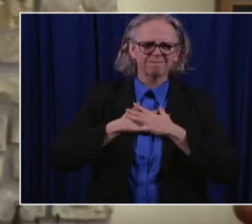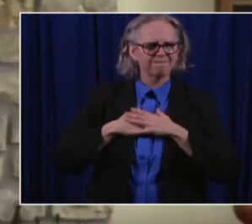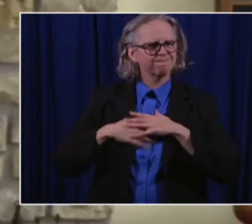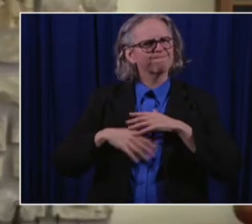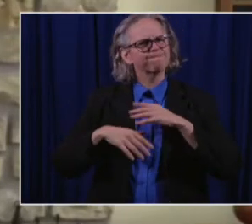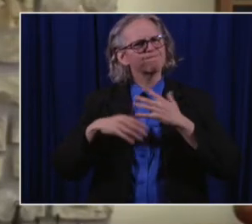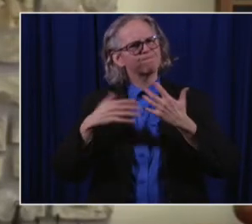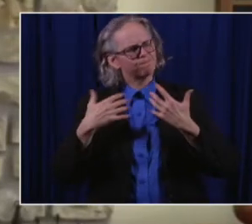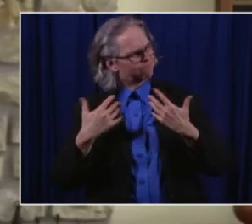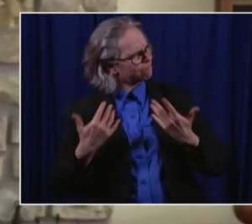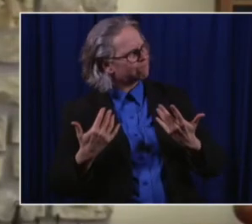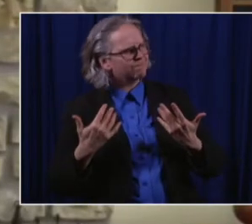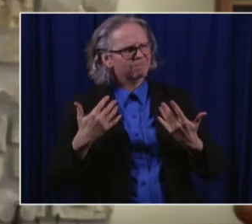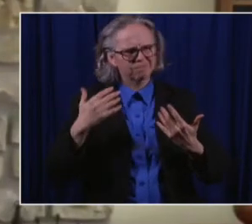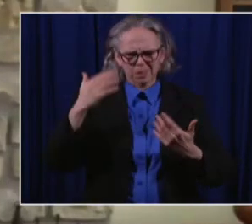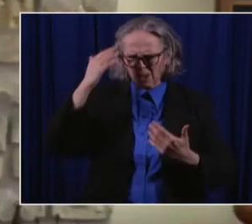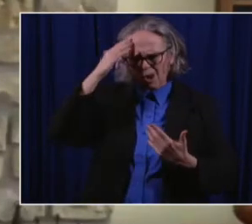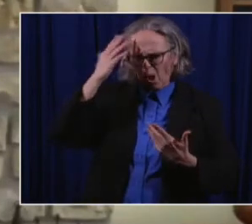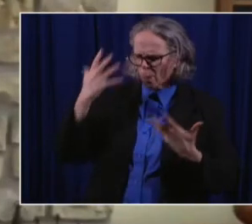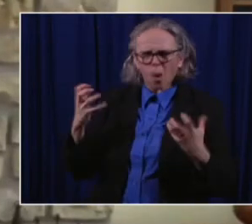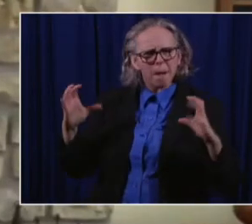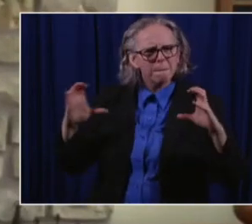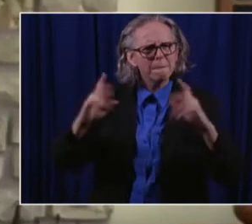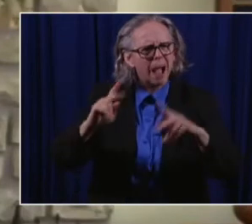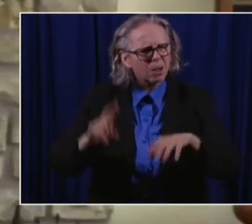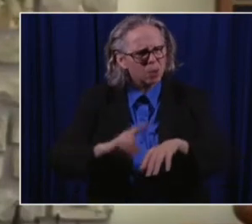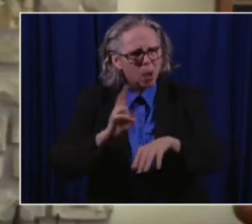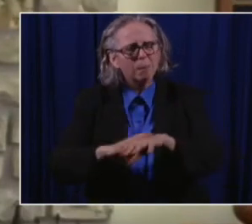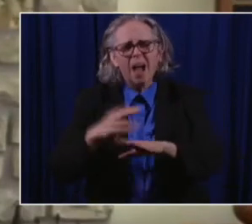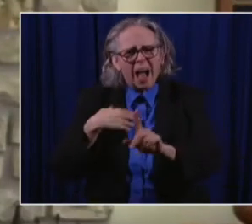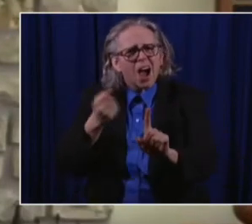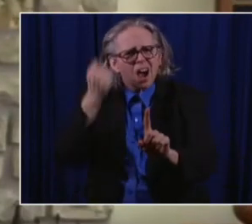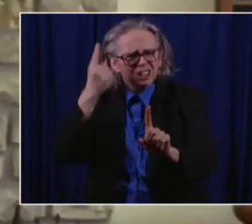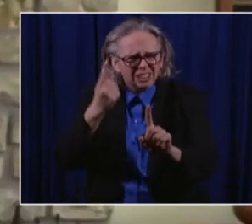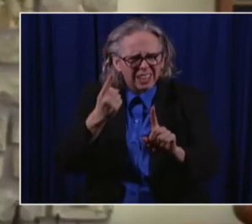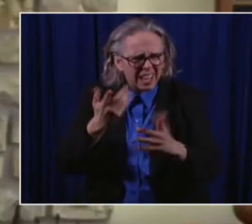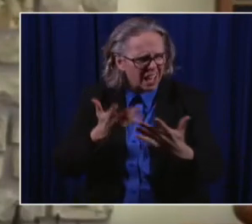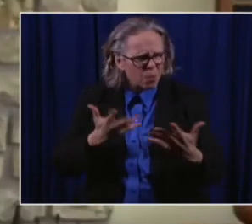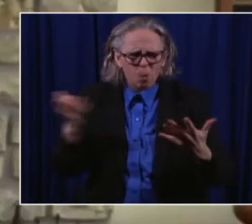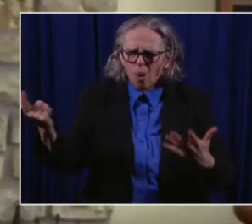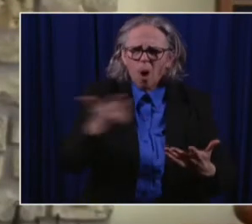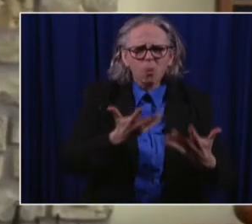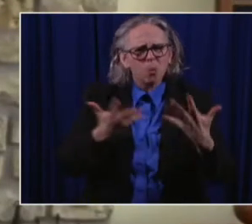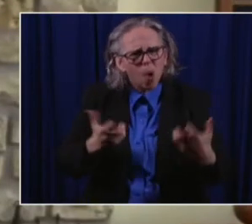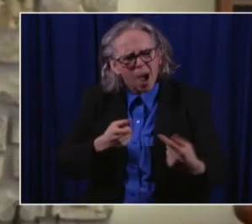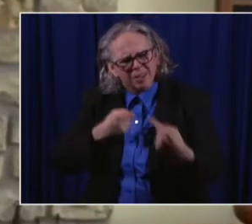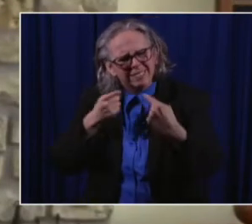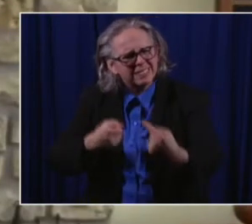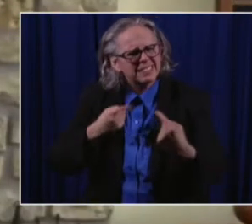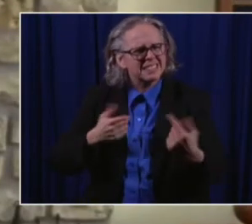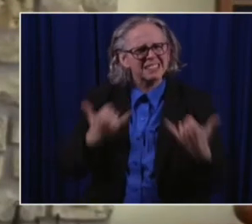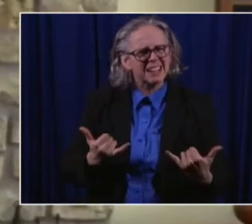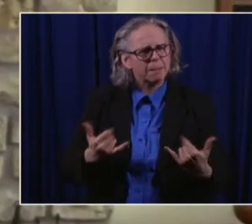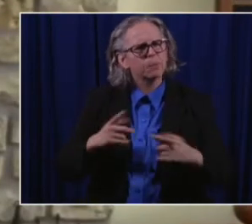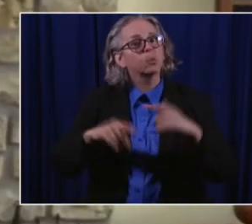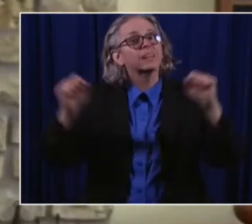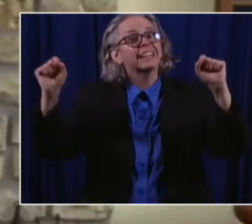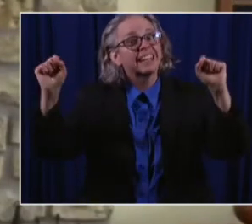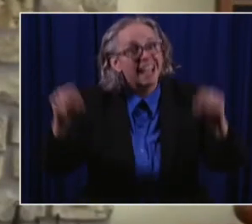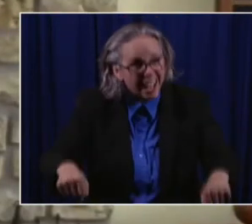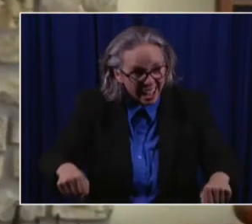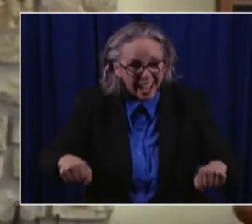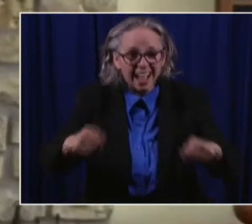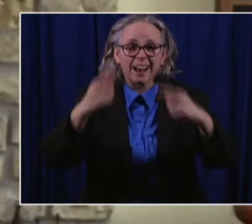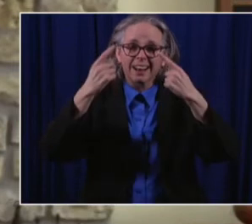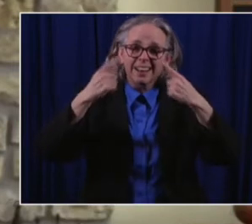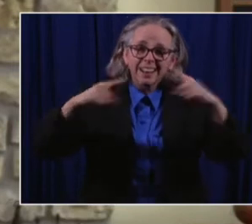normal. And I get it. That's what we all want. We can get there if we all work together and we do